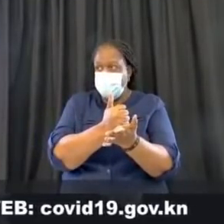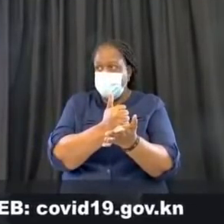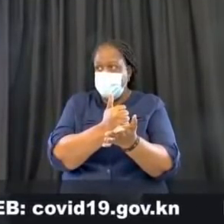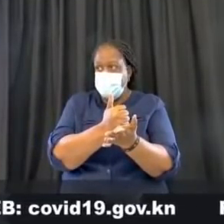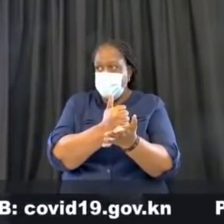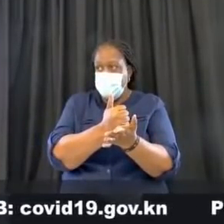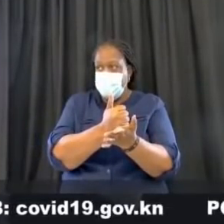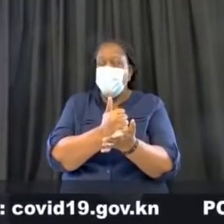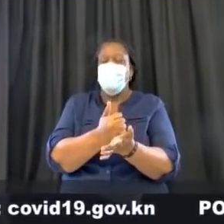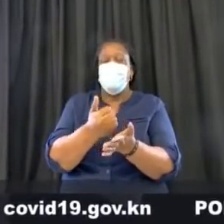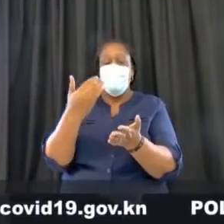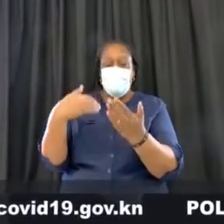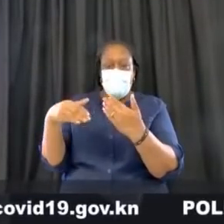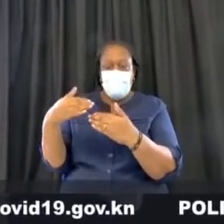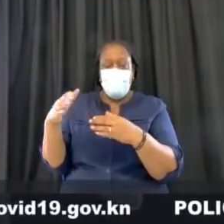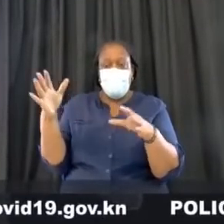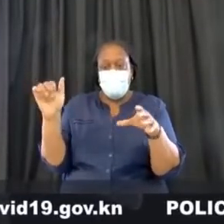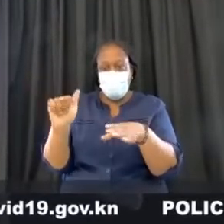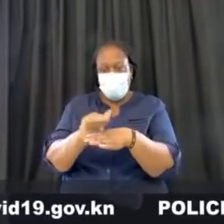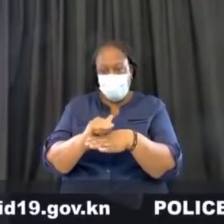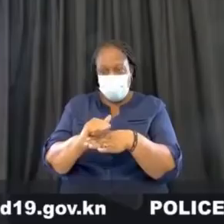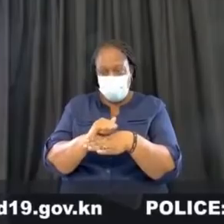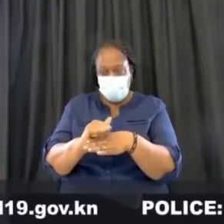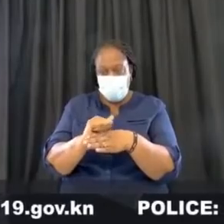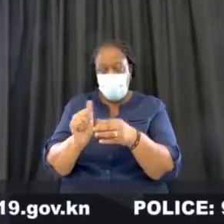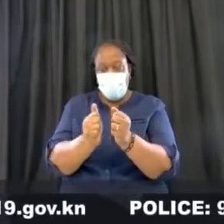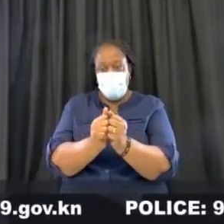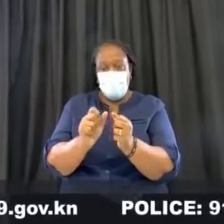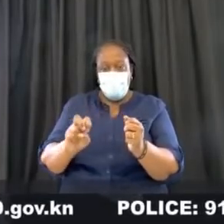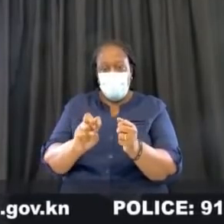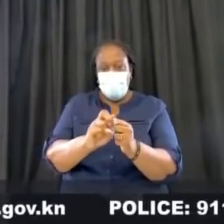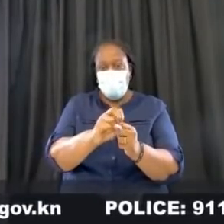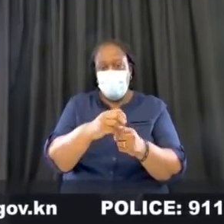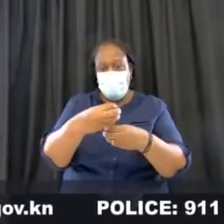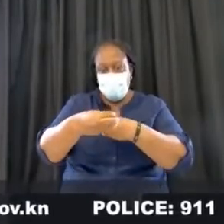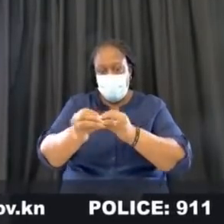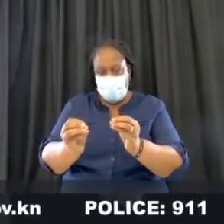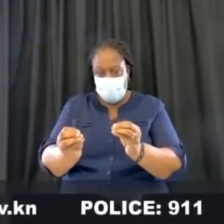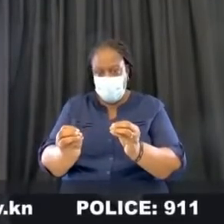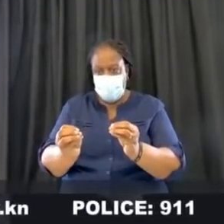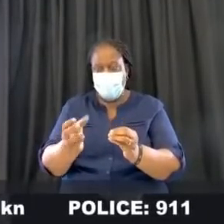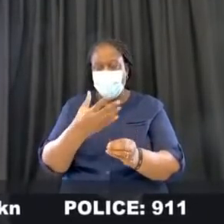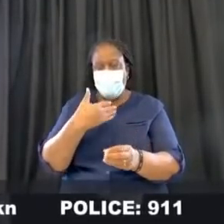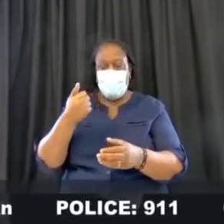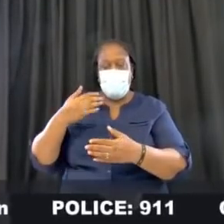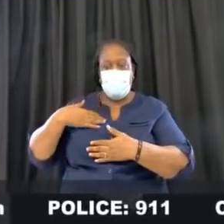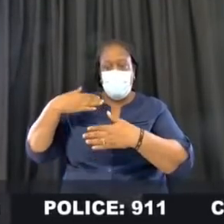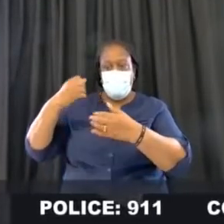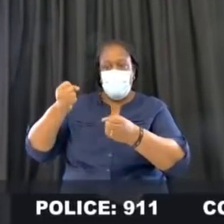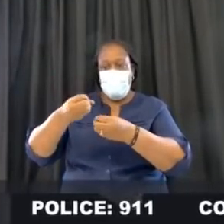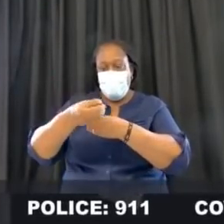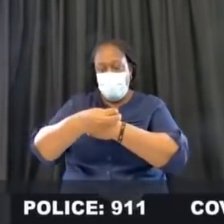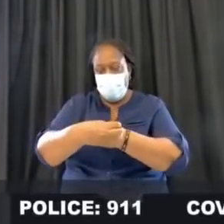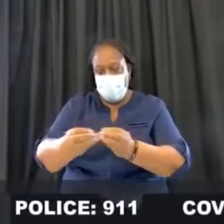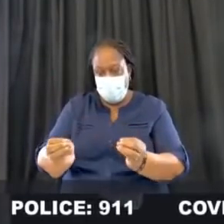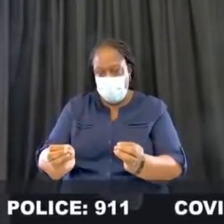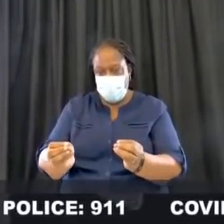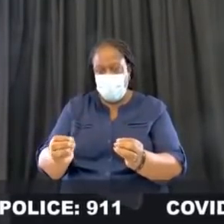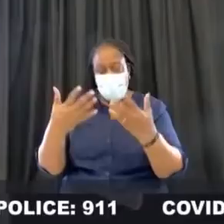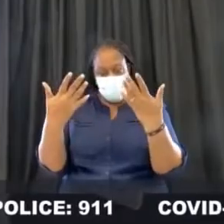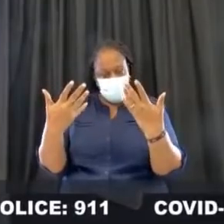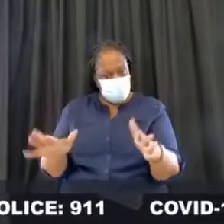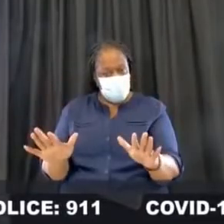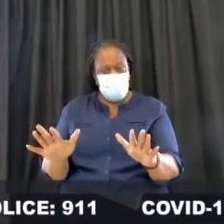the training with the St. Kitts Tourism Authority and the Ministry of Health, and upon completion of the